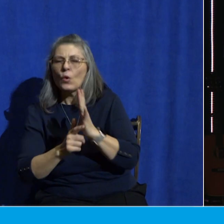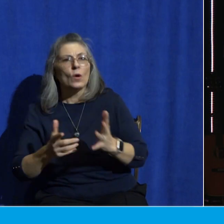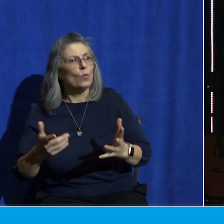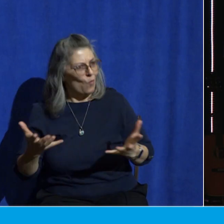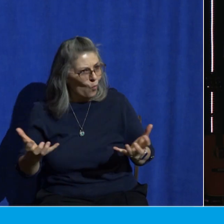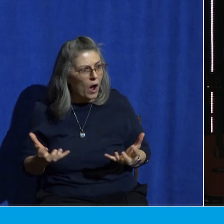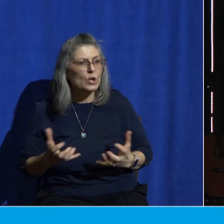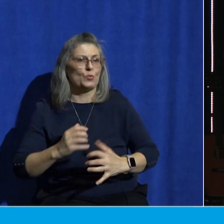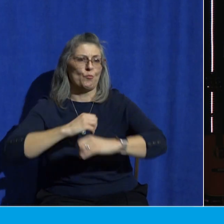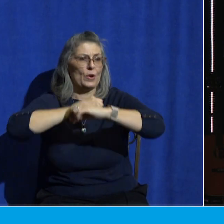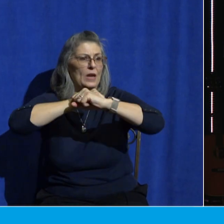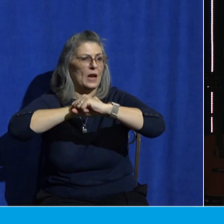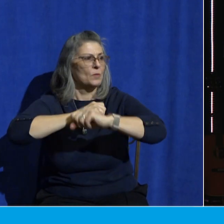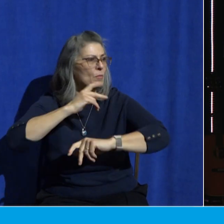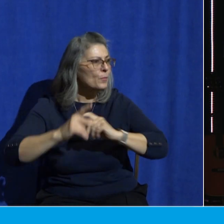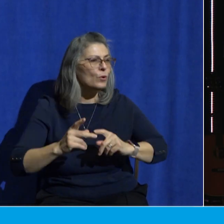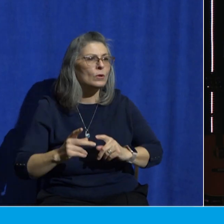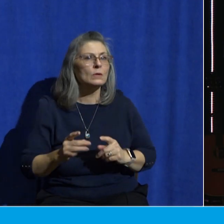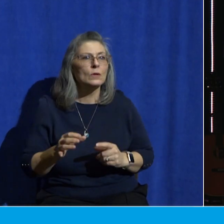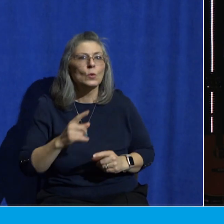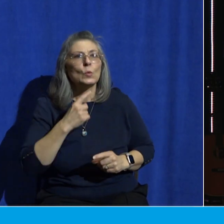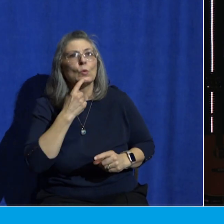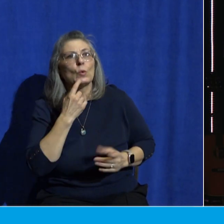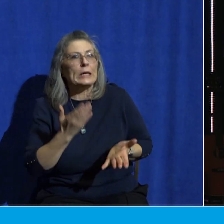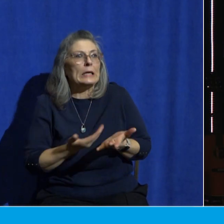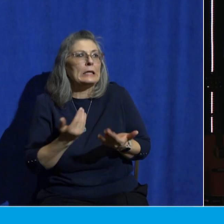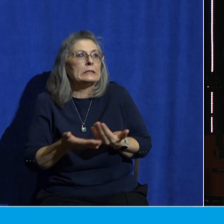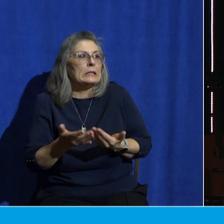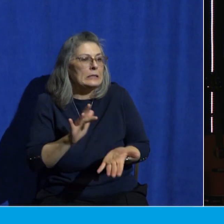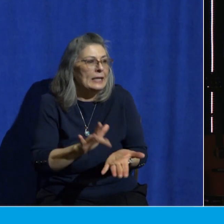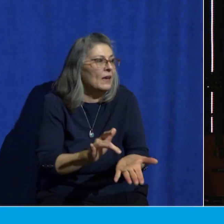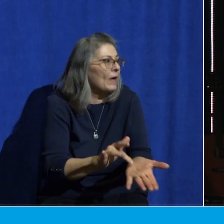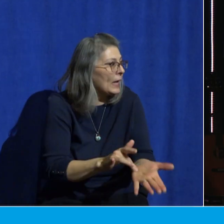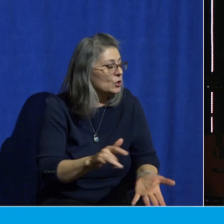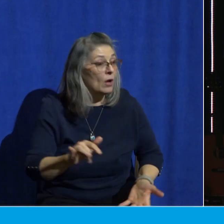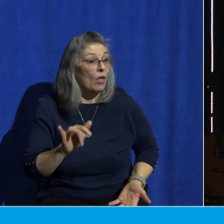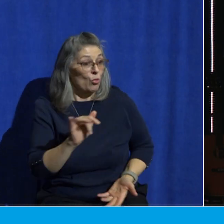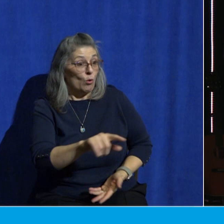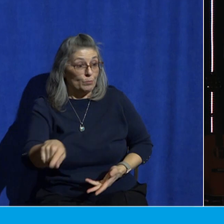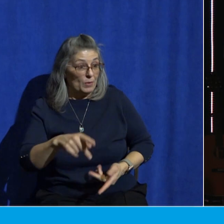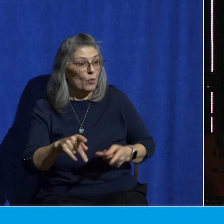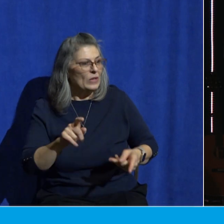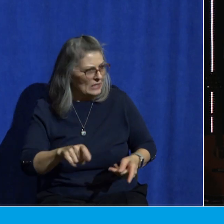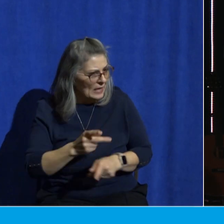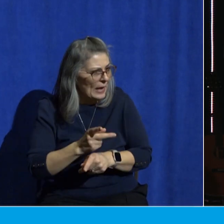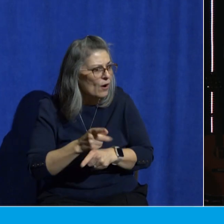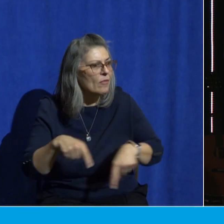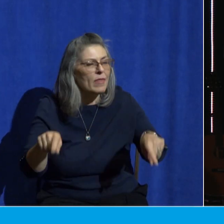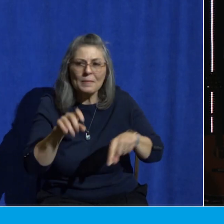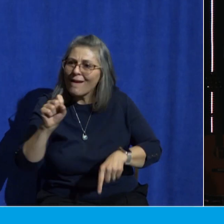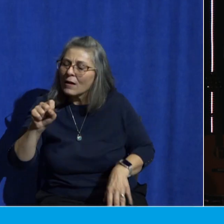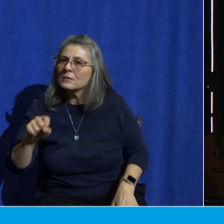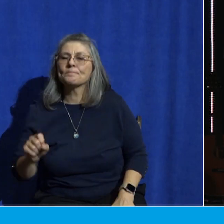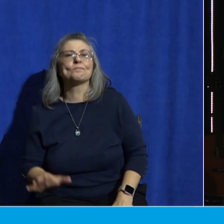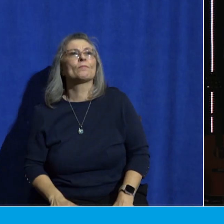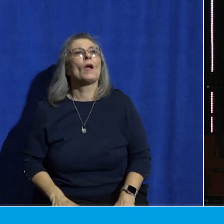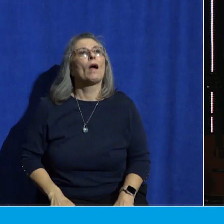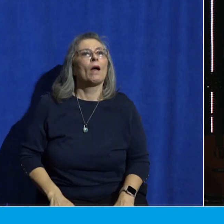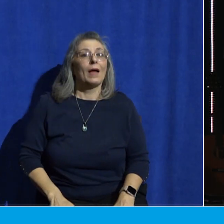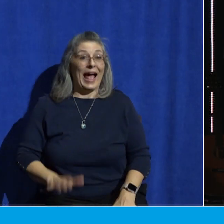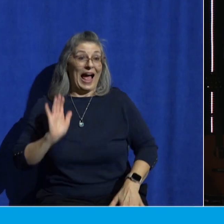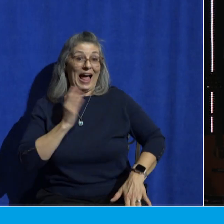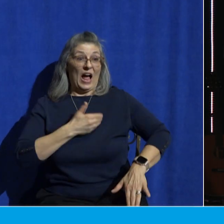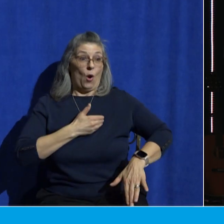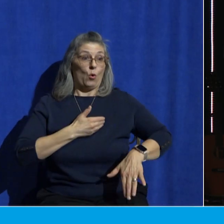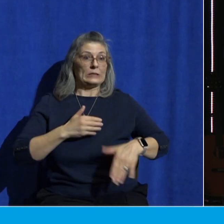the vulnerable. But if we're not careful, especially in this city, the capital of our country, where there's